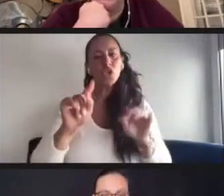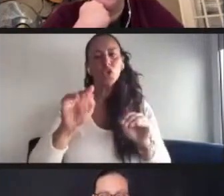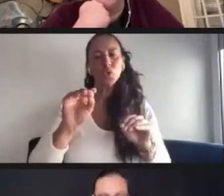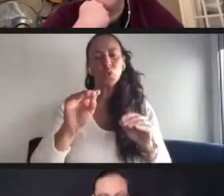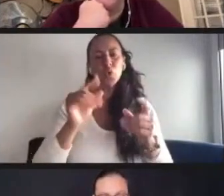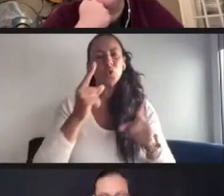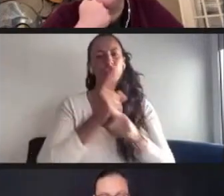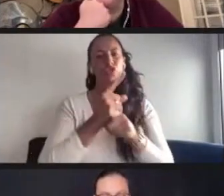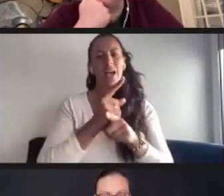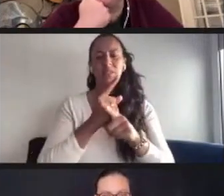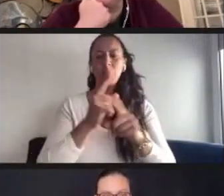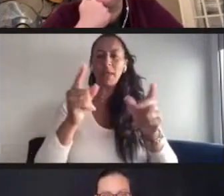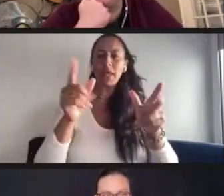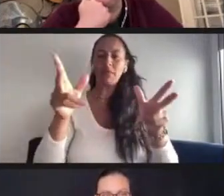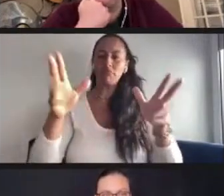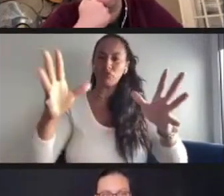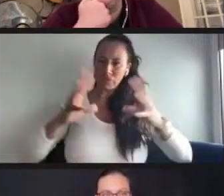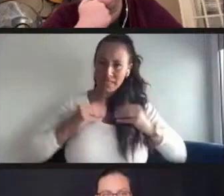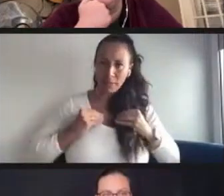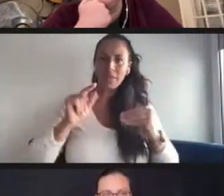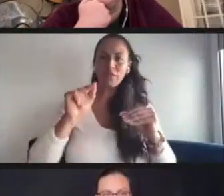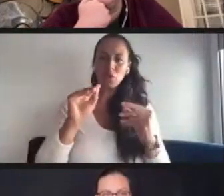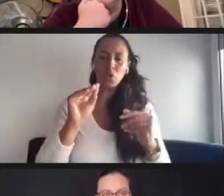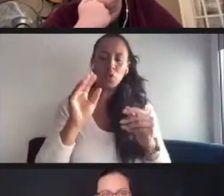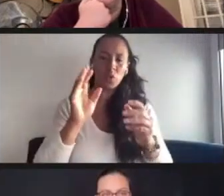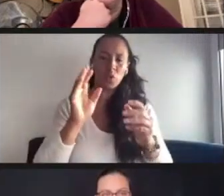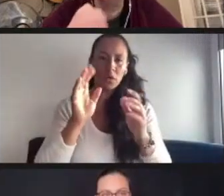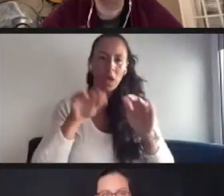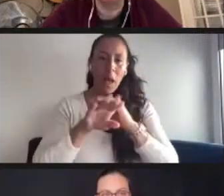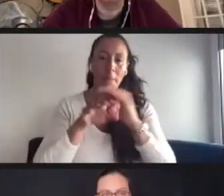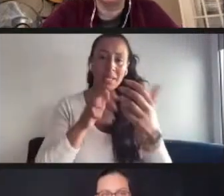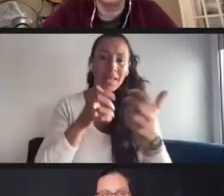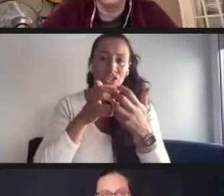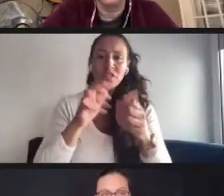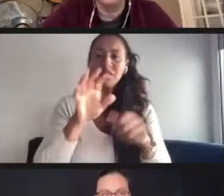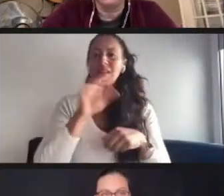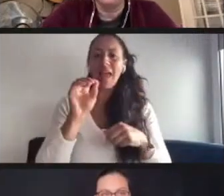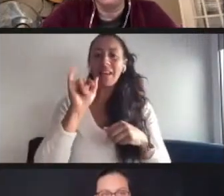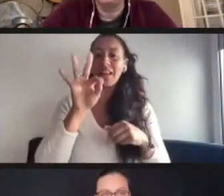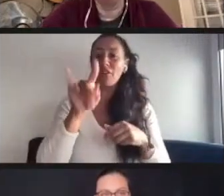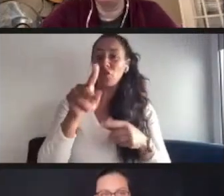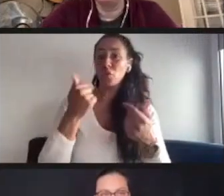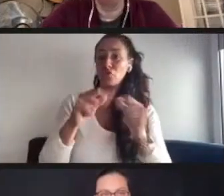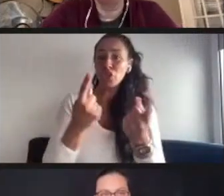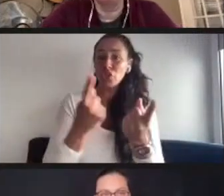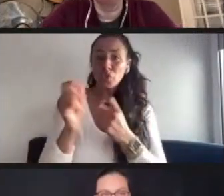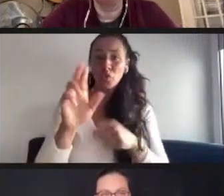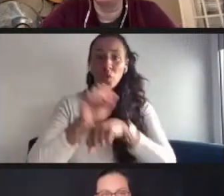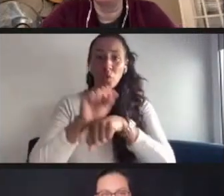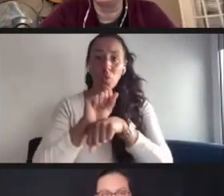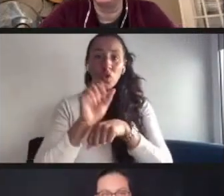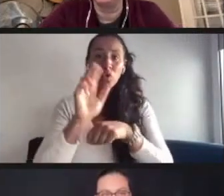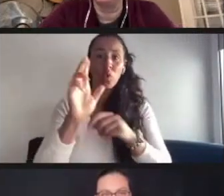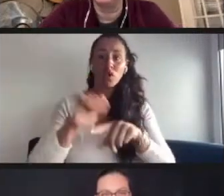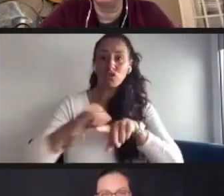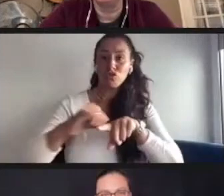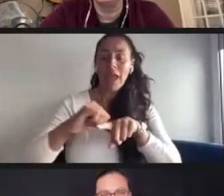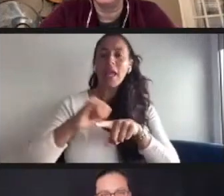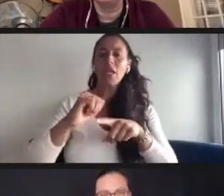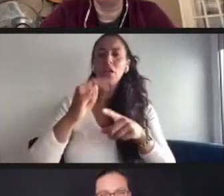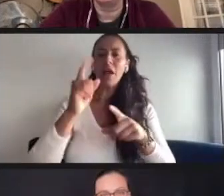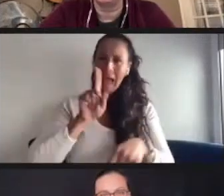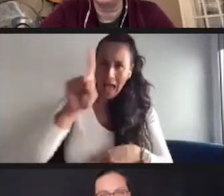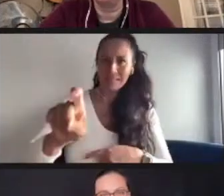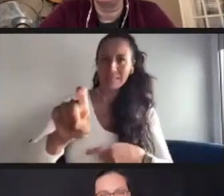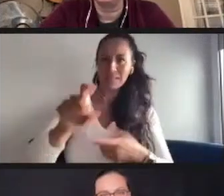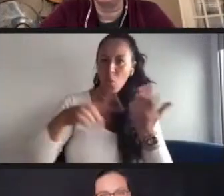just receptive to accommodations, and even asking a person when you're trying to recruit or work or train a person, what do you think you need? And